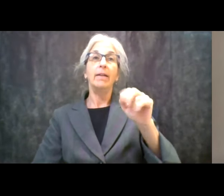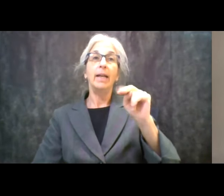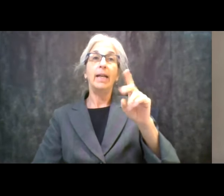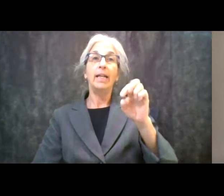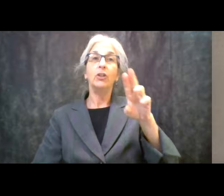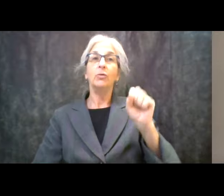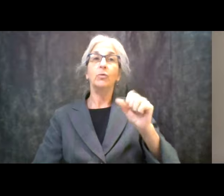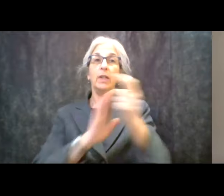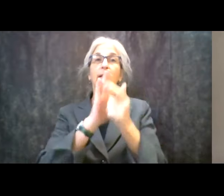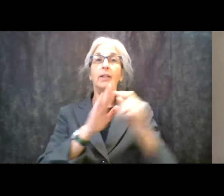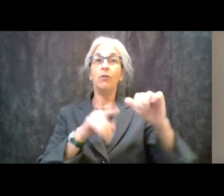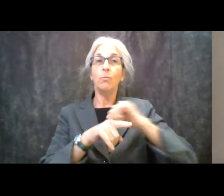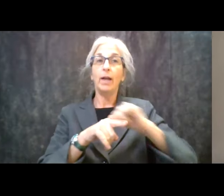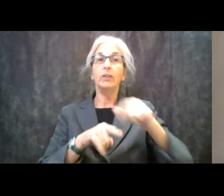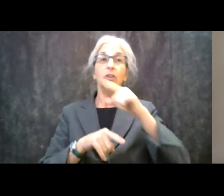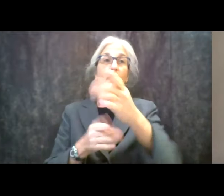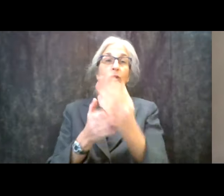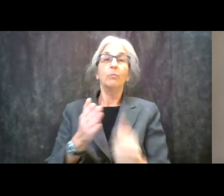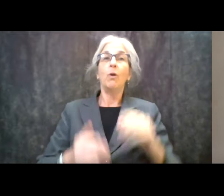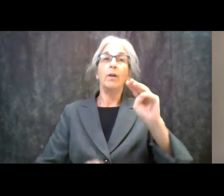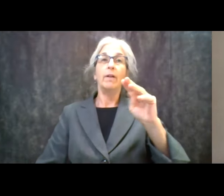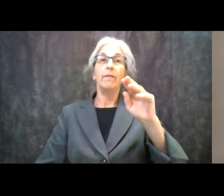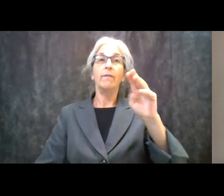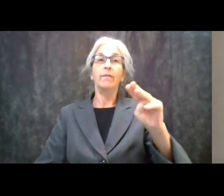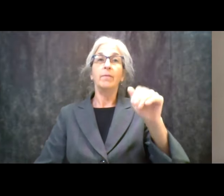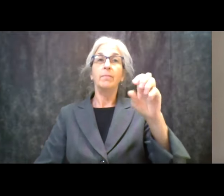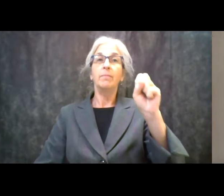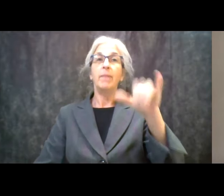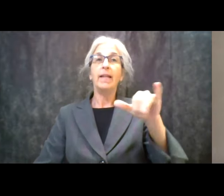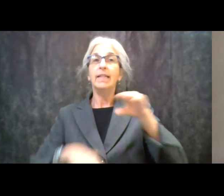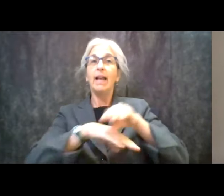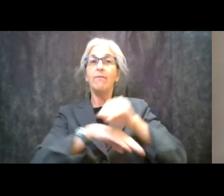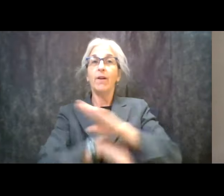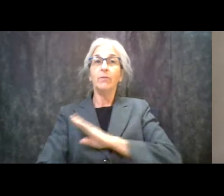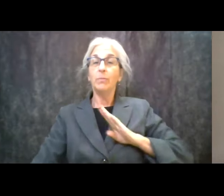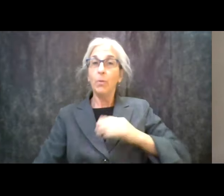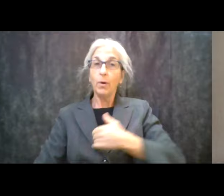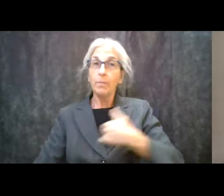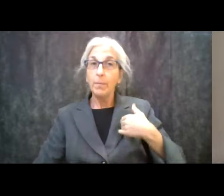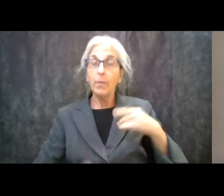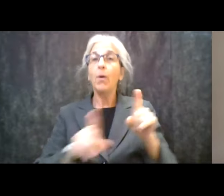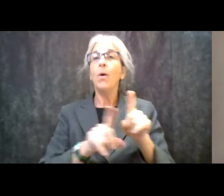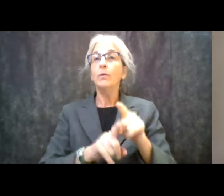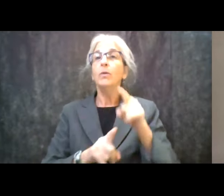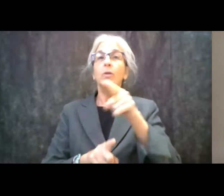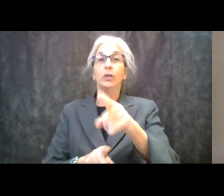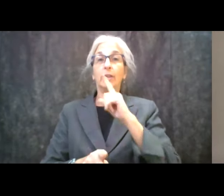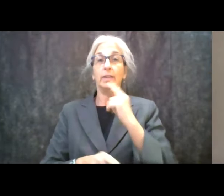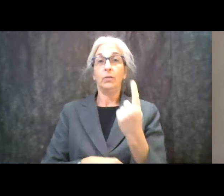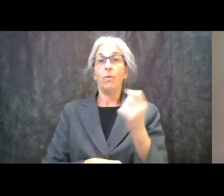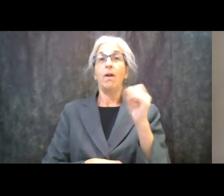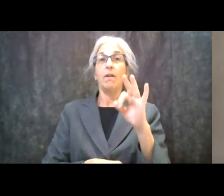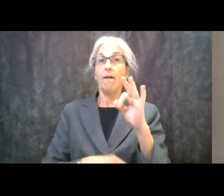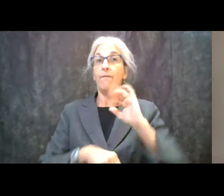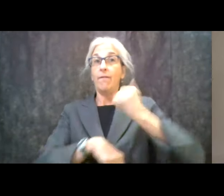She's part of the Massey advisory board member, and she's also a part of this, actually one of the